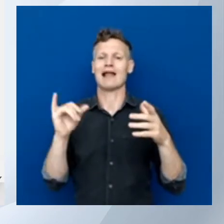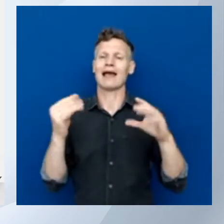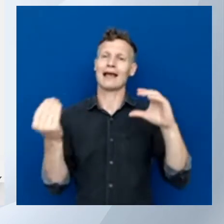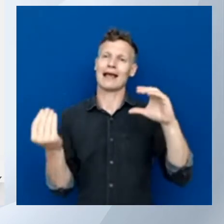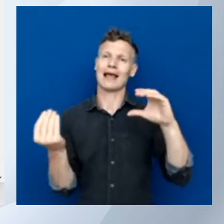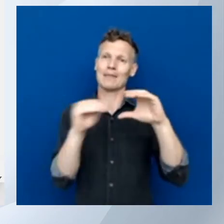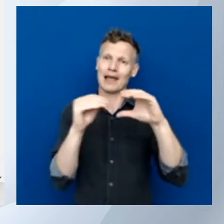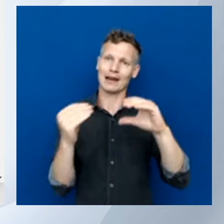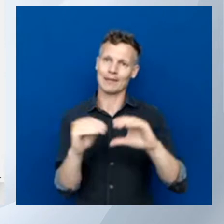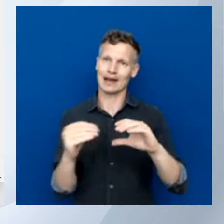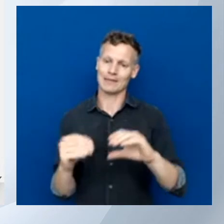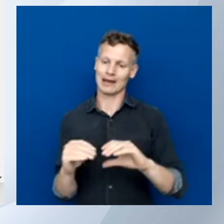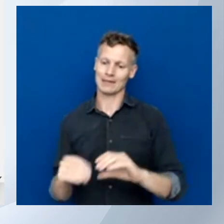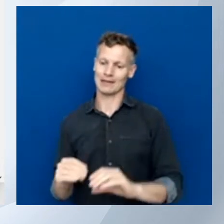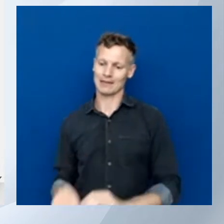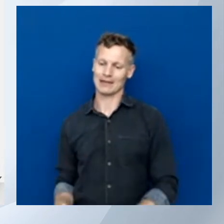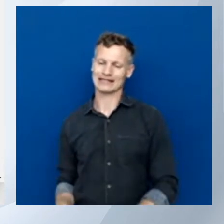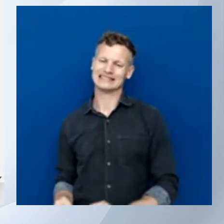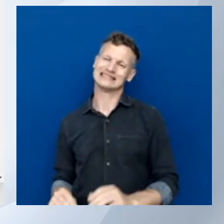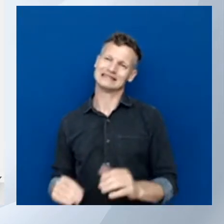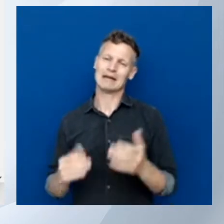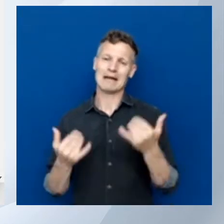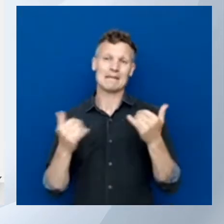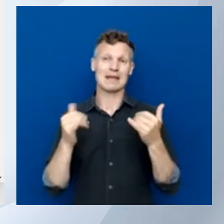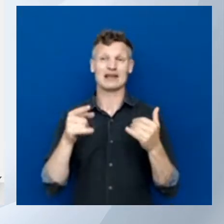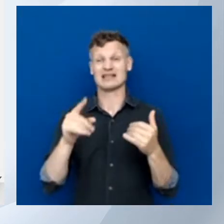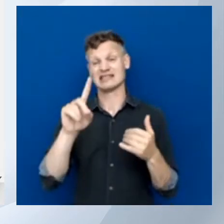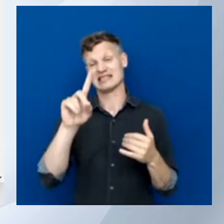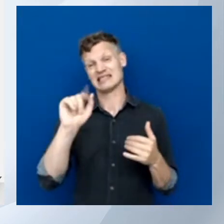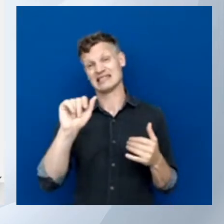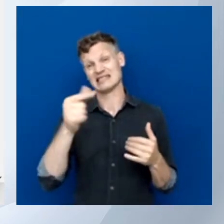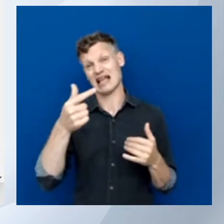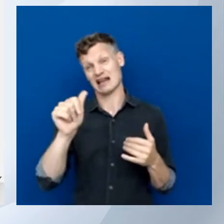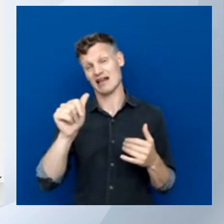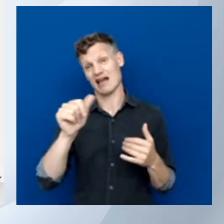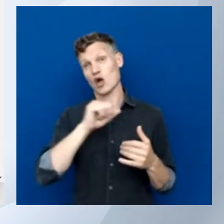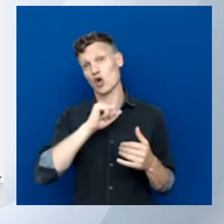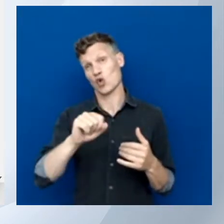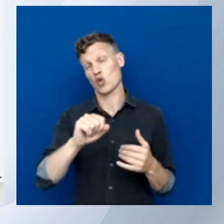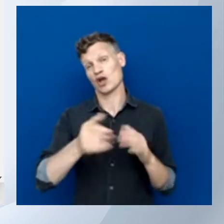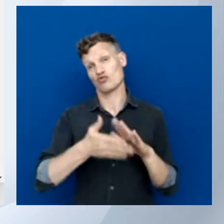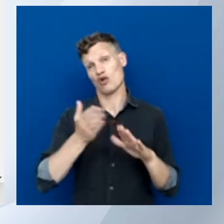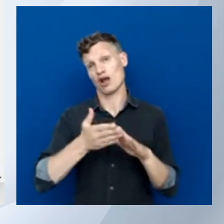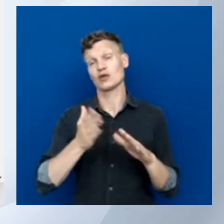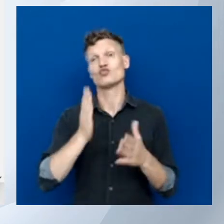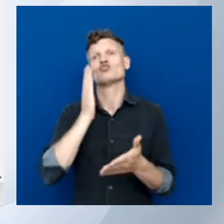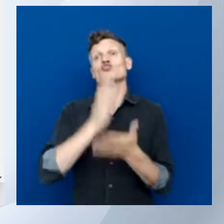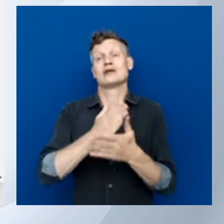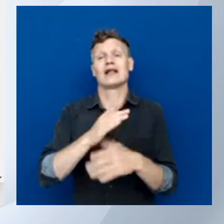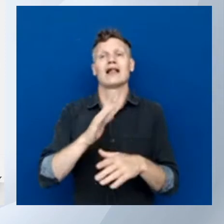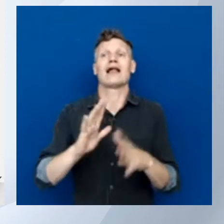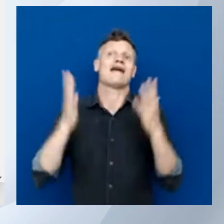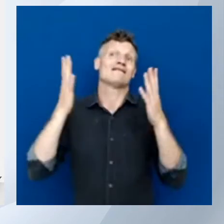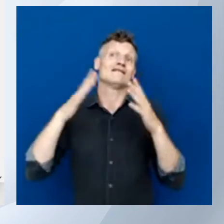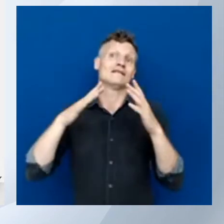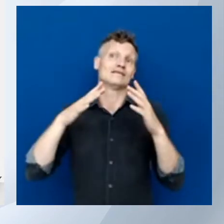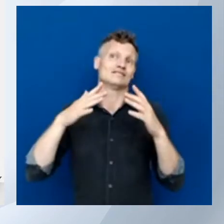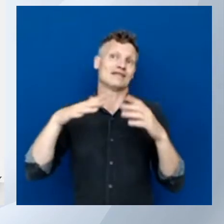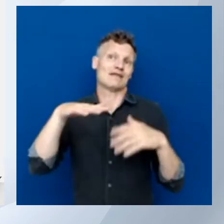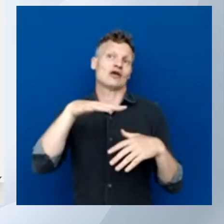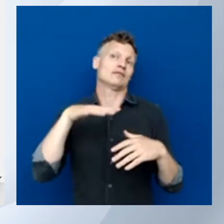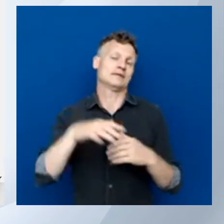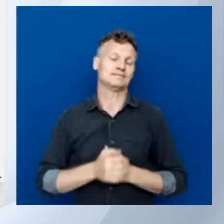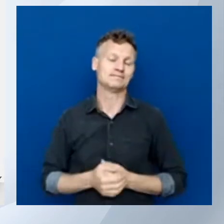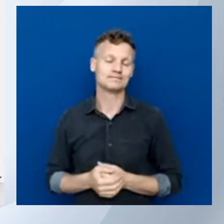use without the quick run sometimes, well, in real-time environment, in real-life environment, sorry. So the